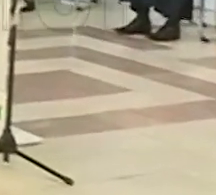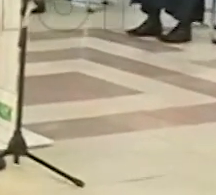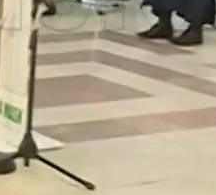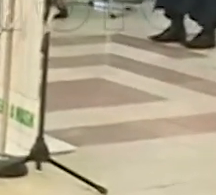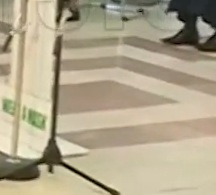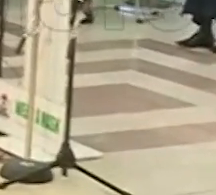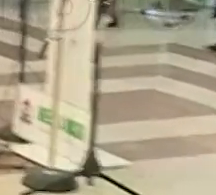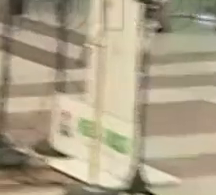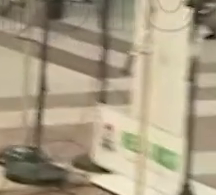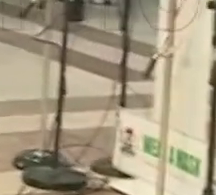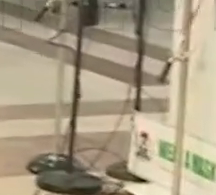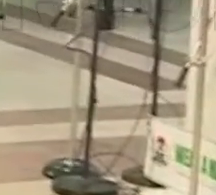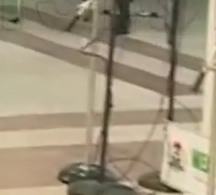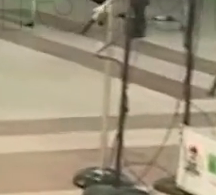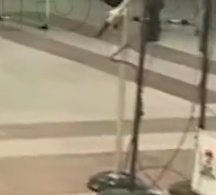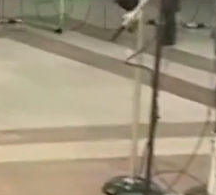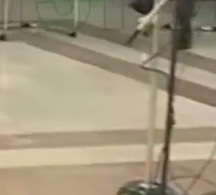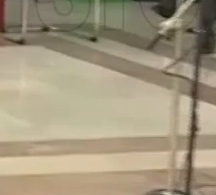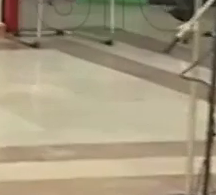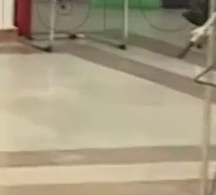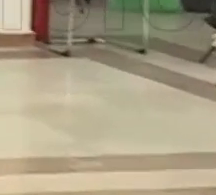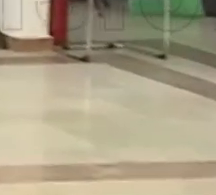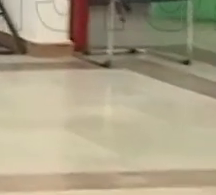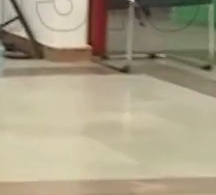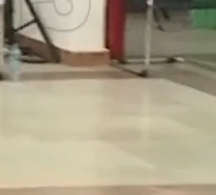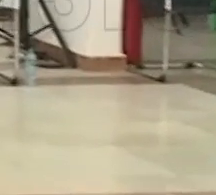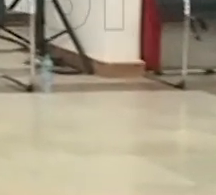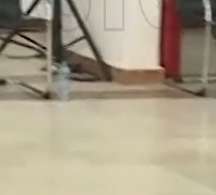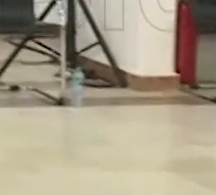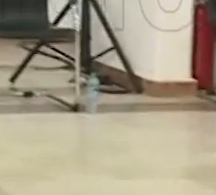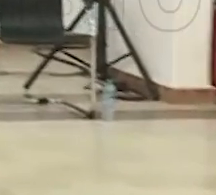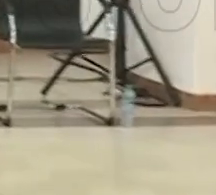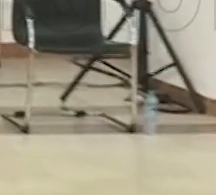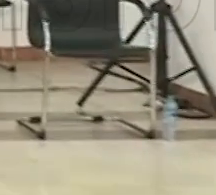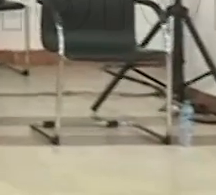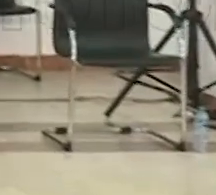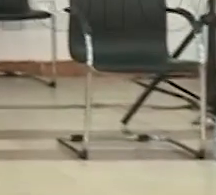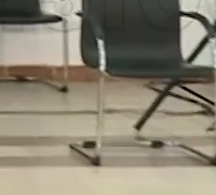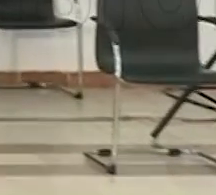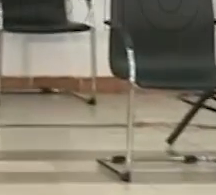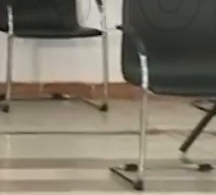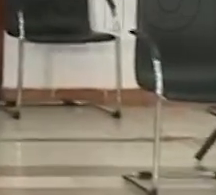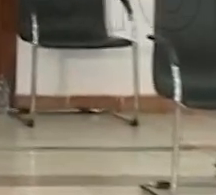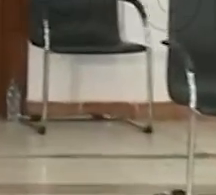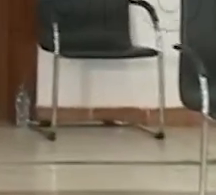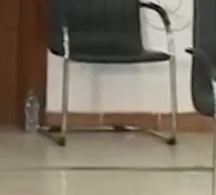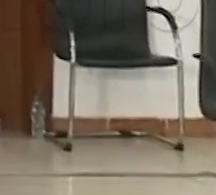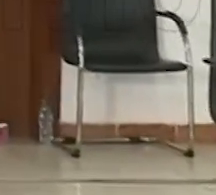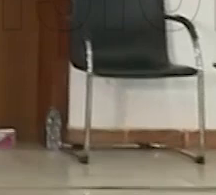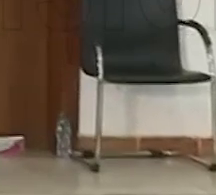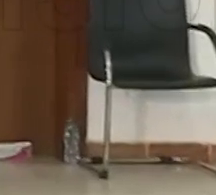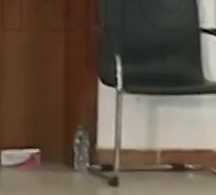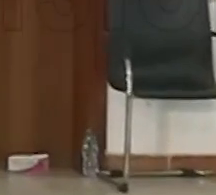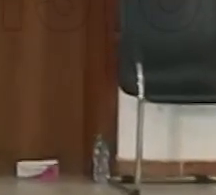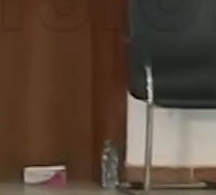Mr. Chairman, members of the task force, my colleagues, good afternoon. My name is Nancy Oyedia Orom from AIT. I would